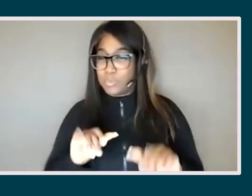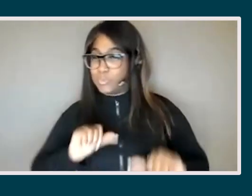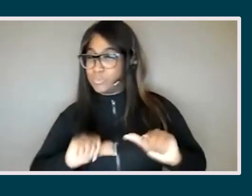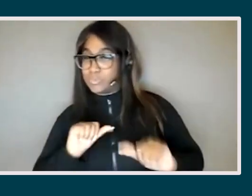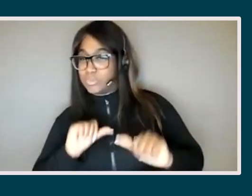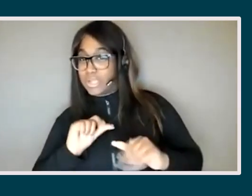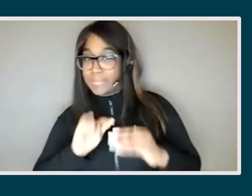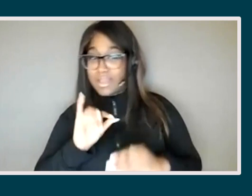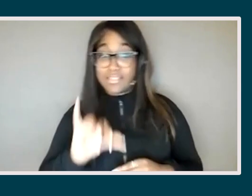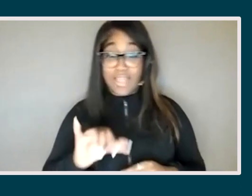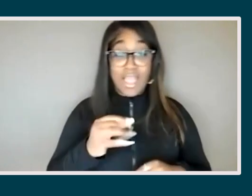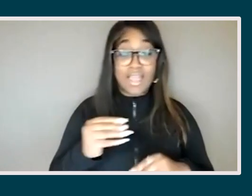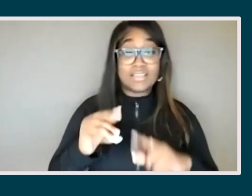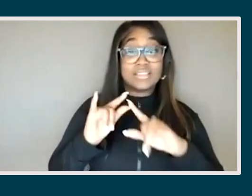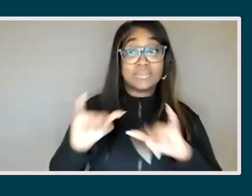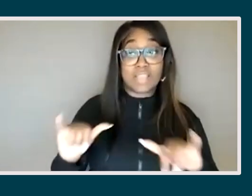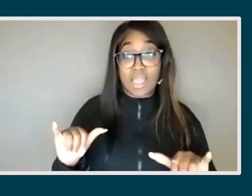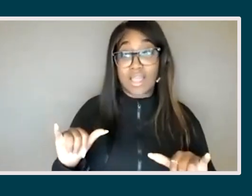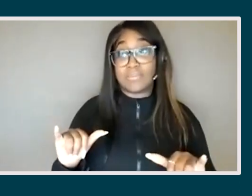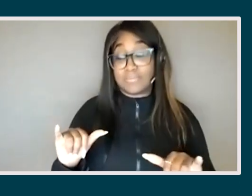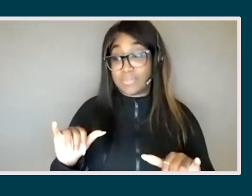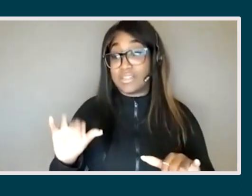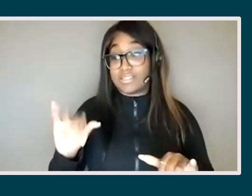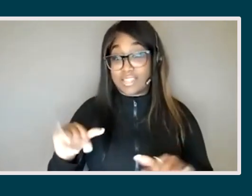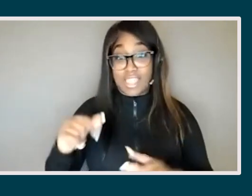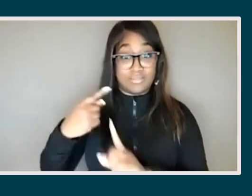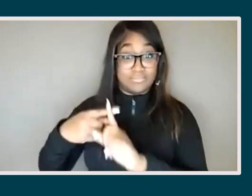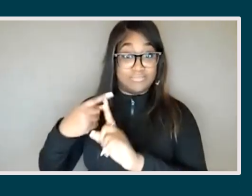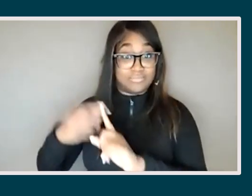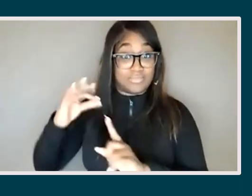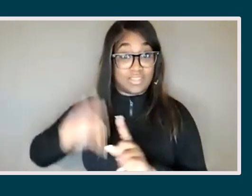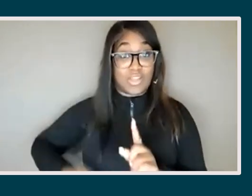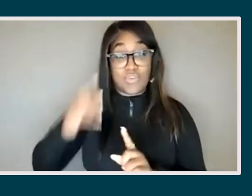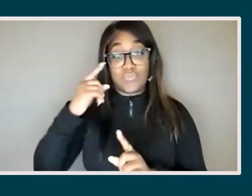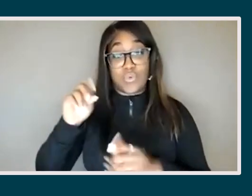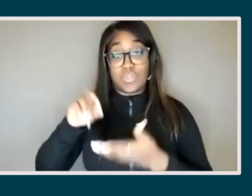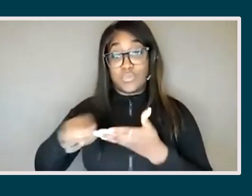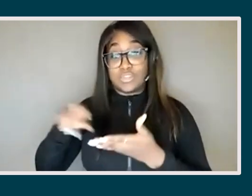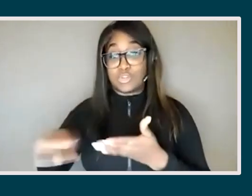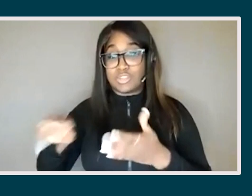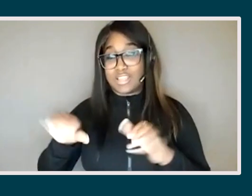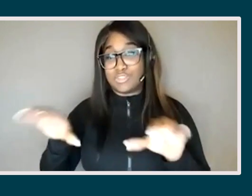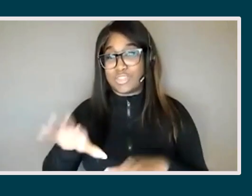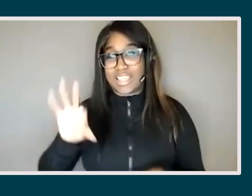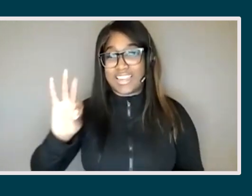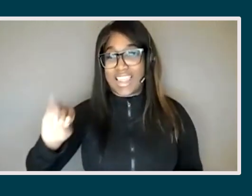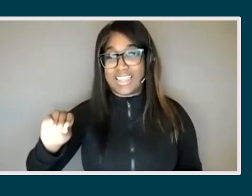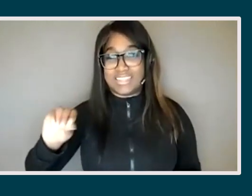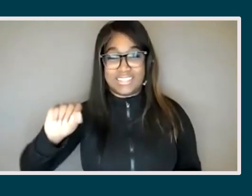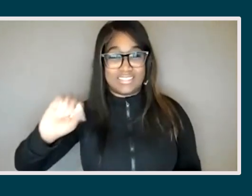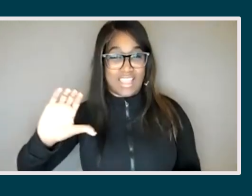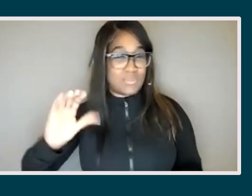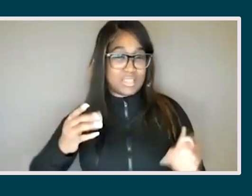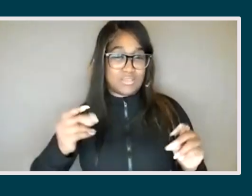At the same time, the advantage is I could do that research inside of about 90 seconds. And so